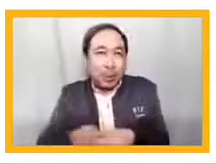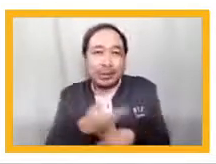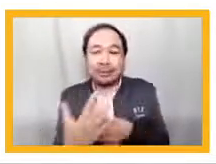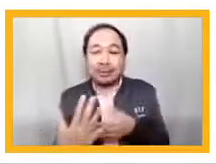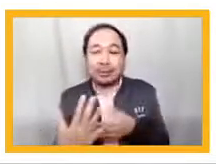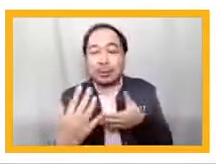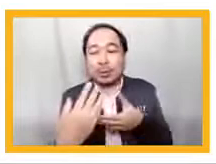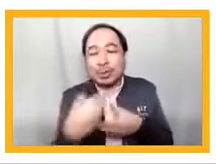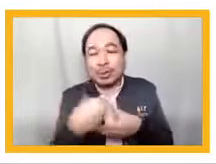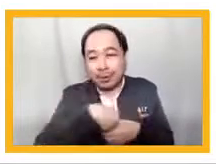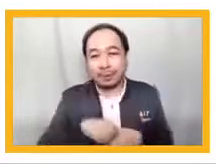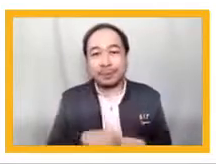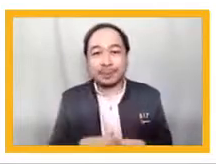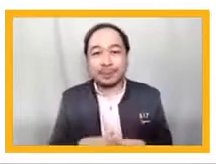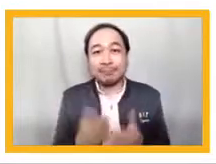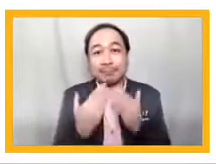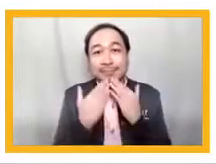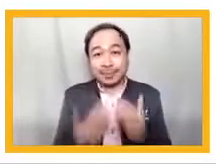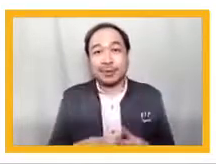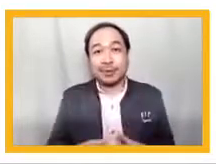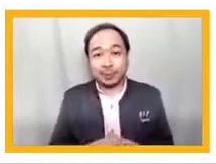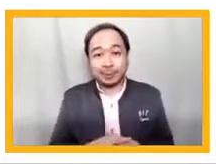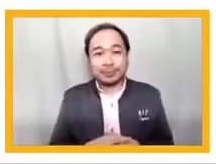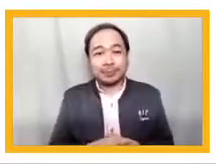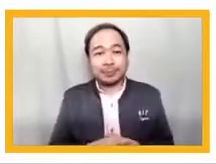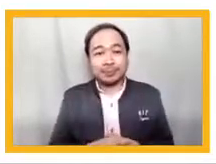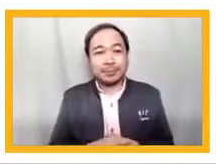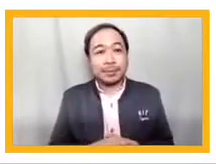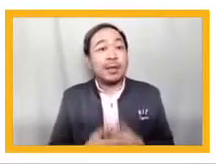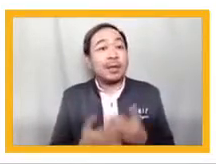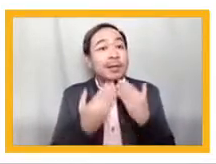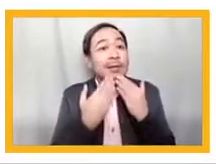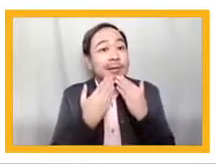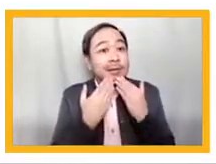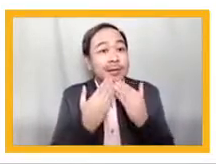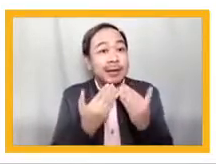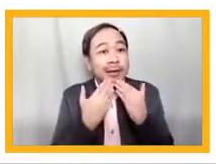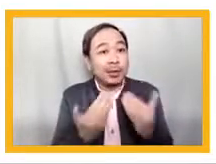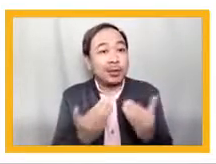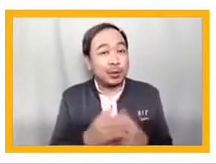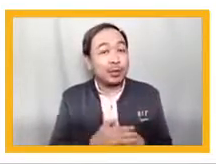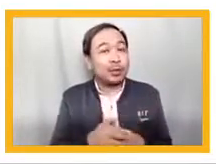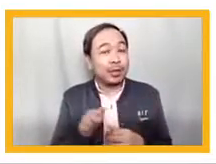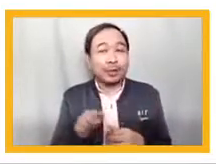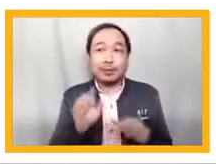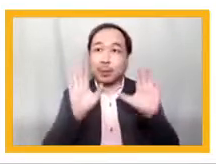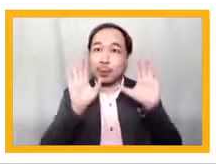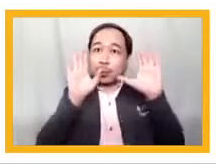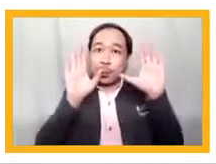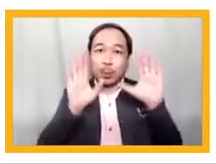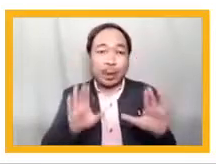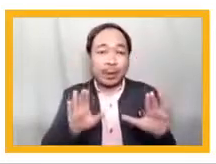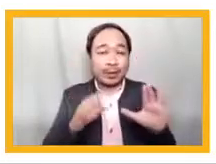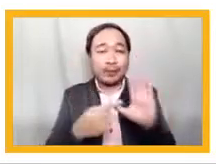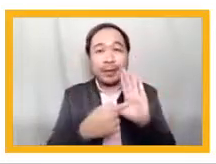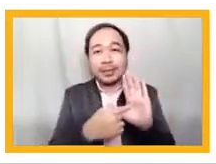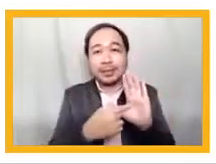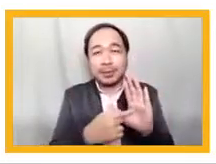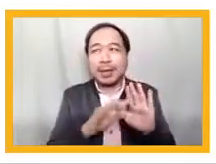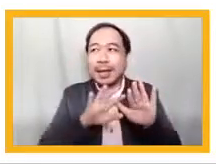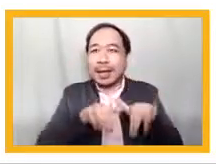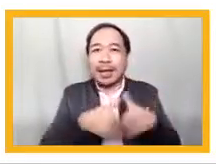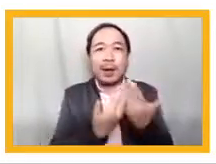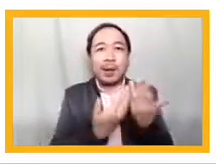Thank you. Thank you very much, Ibu Paulina. This is a great example how policy plus setting up